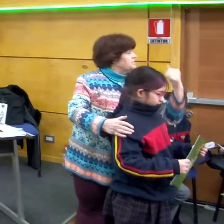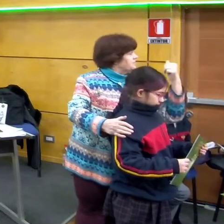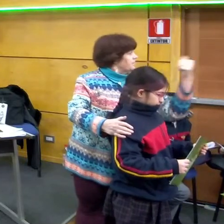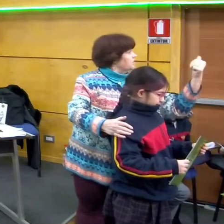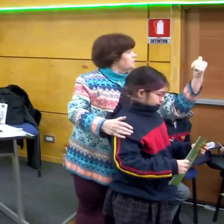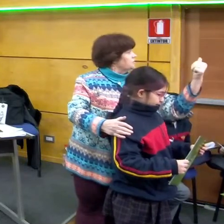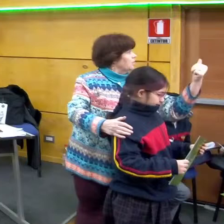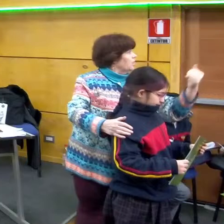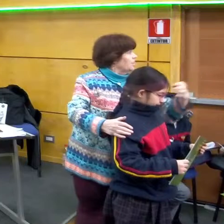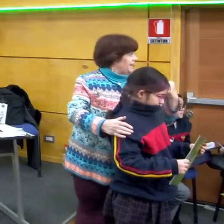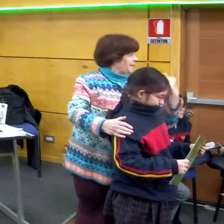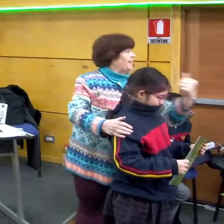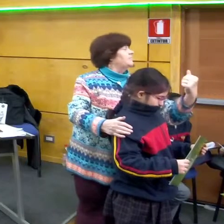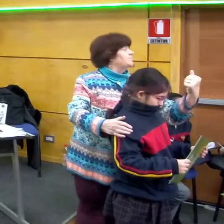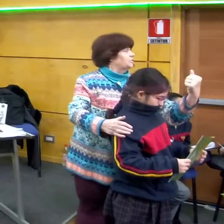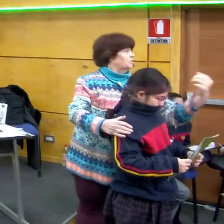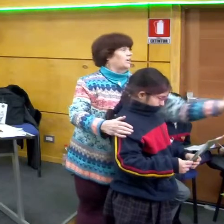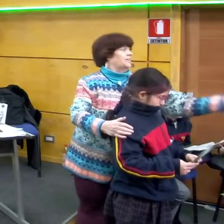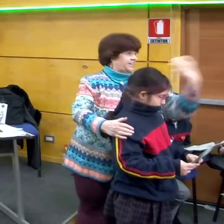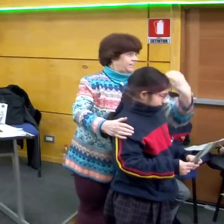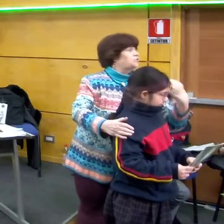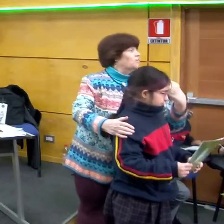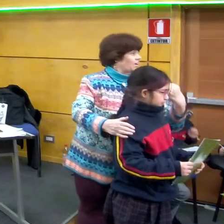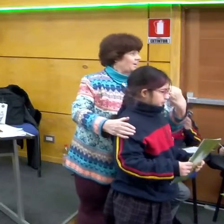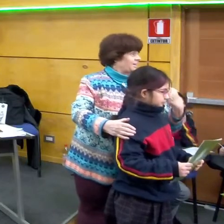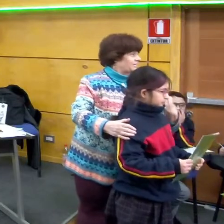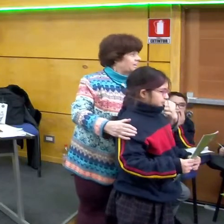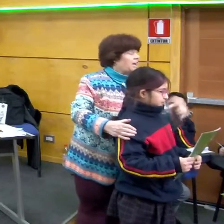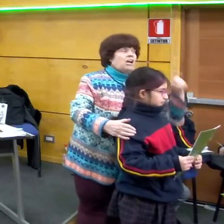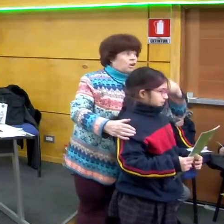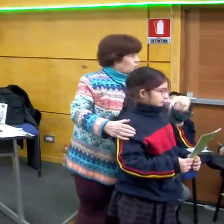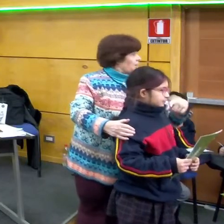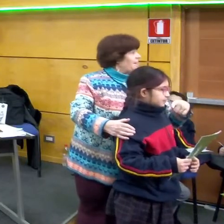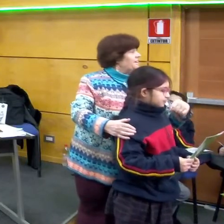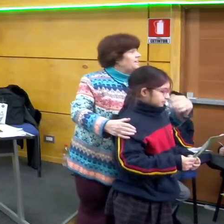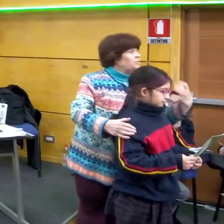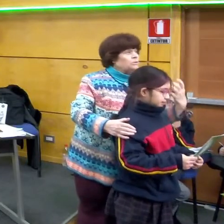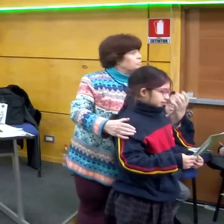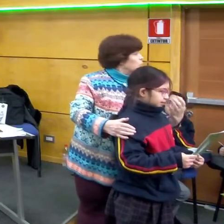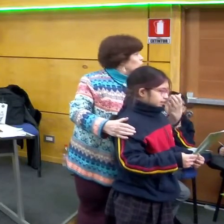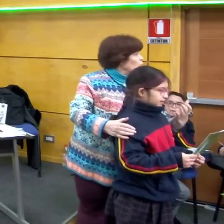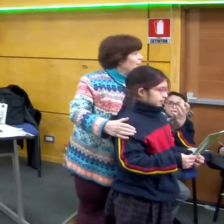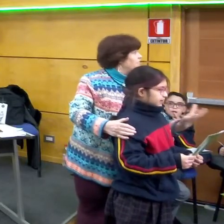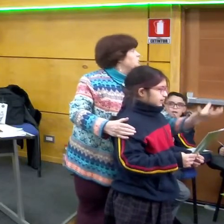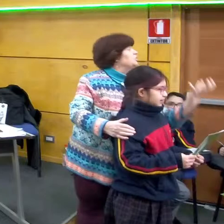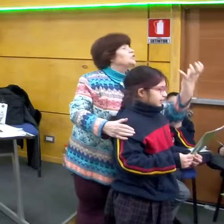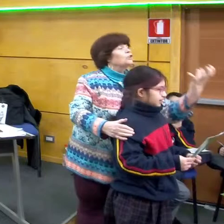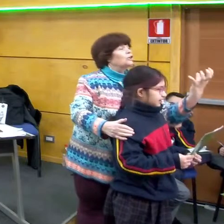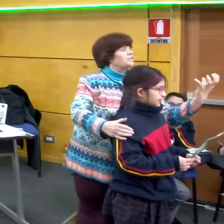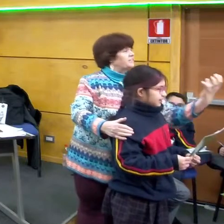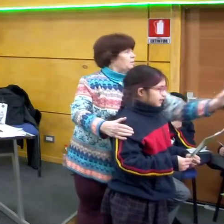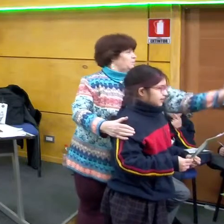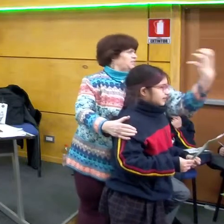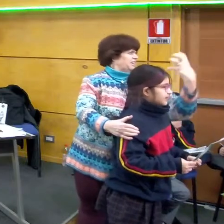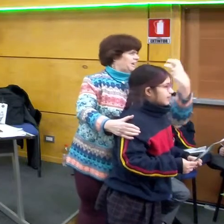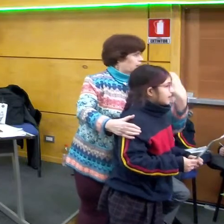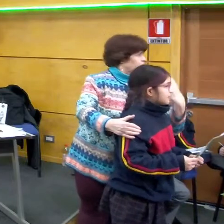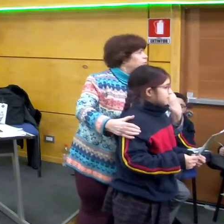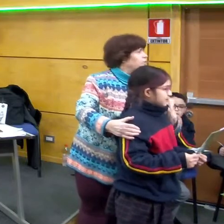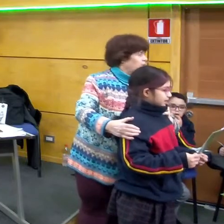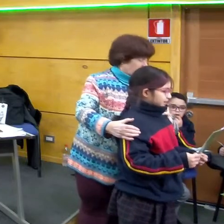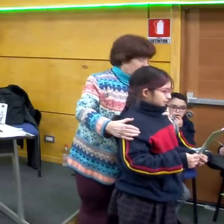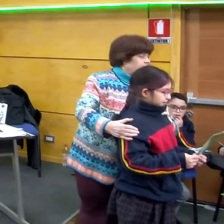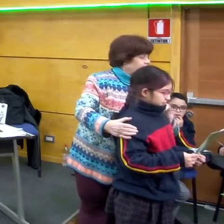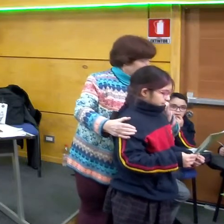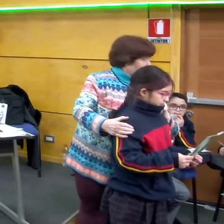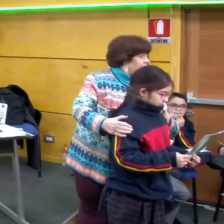good to start strong and end strong to get your audience. Her ending was great. She looked up and